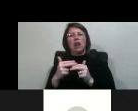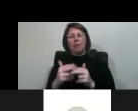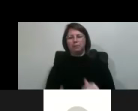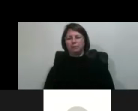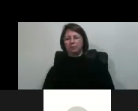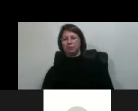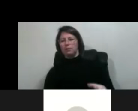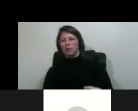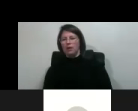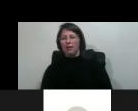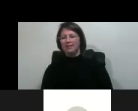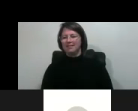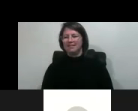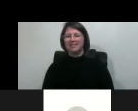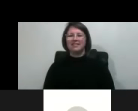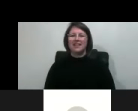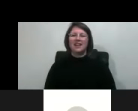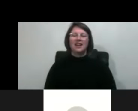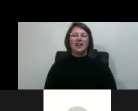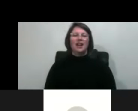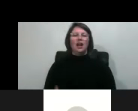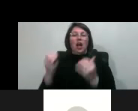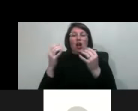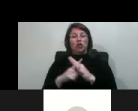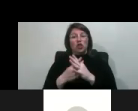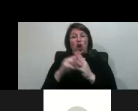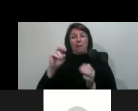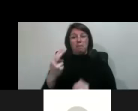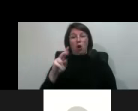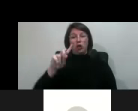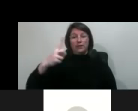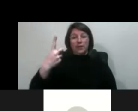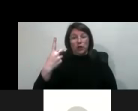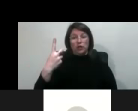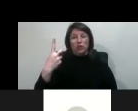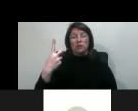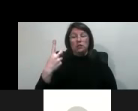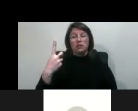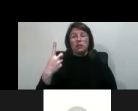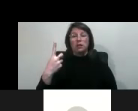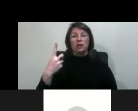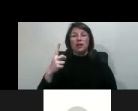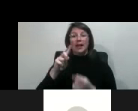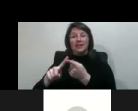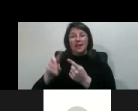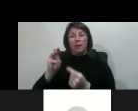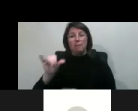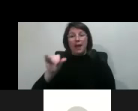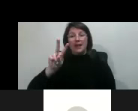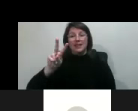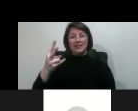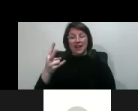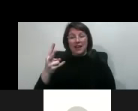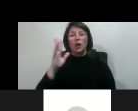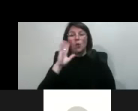One thing I do also want to point out, starting this week, or starting on March 1st, going to May 2nd, we will be doing